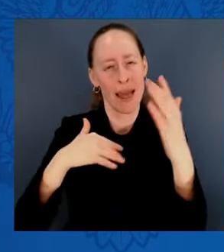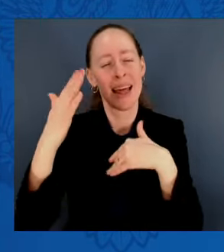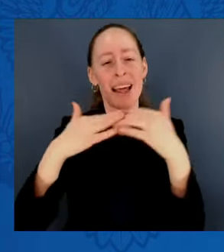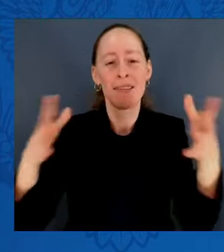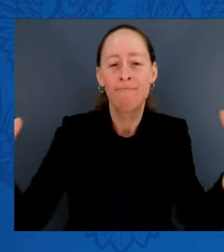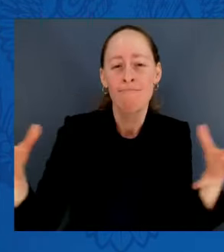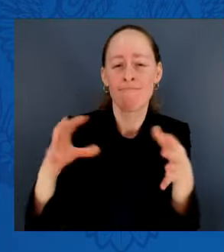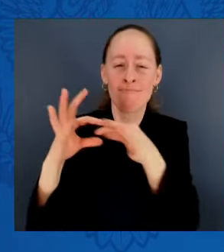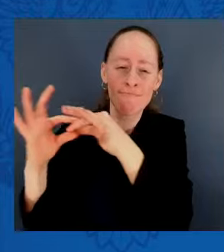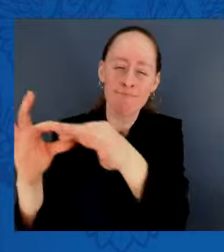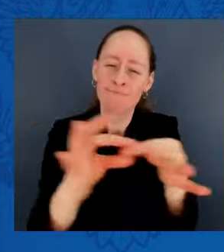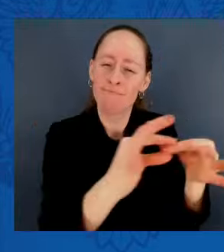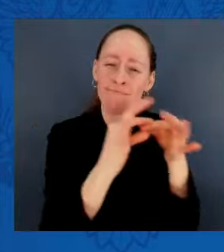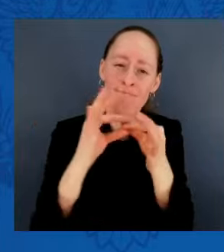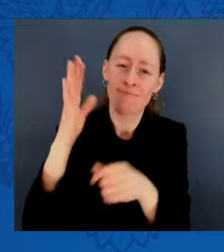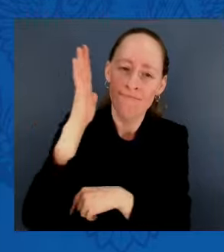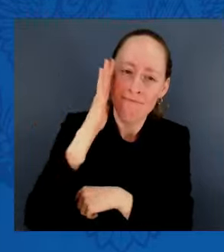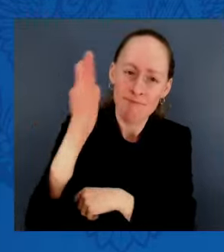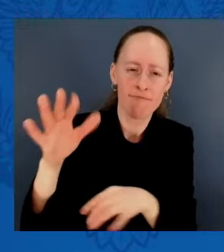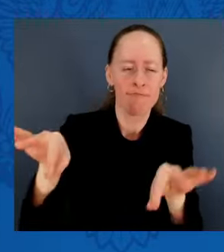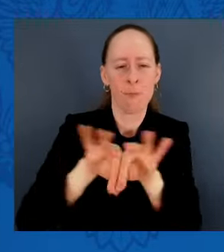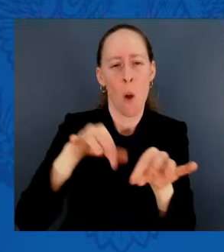are the United States of America.